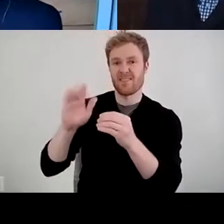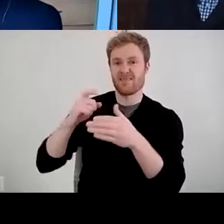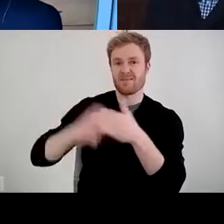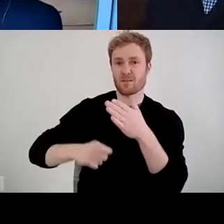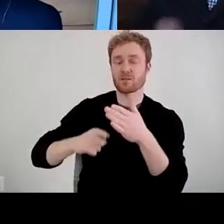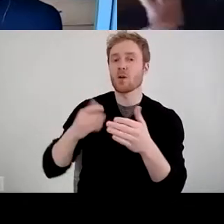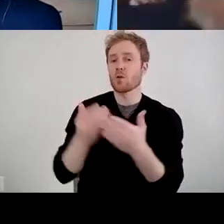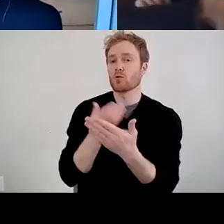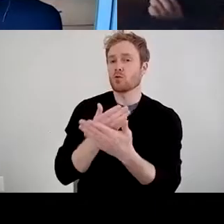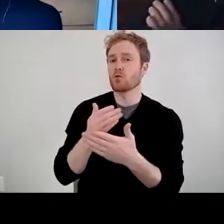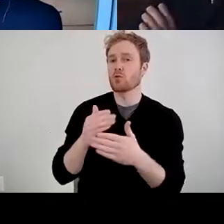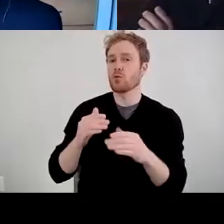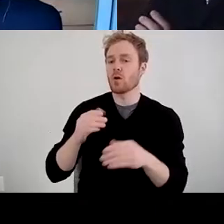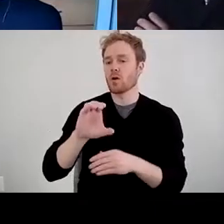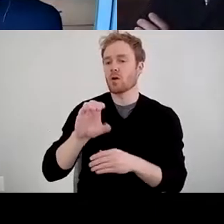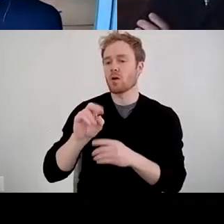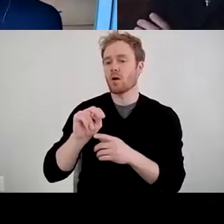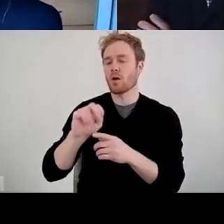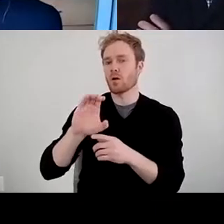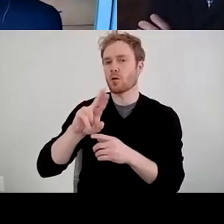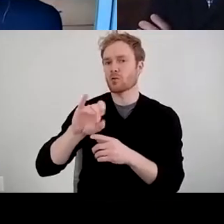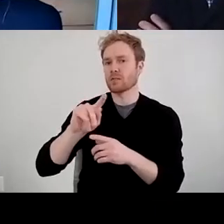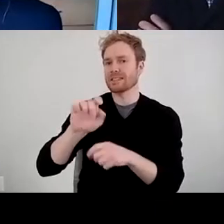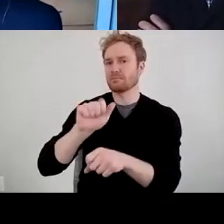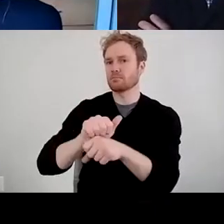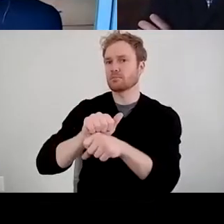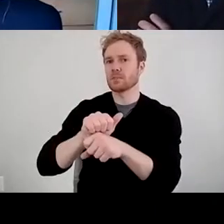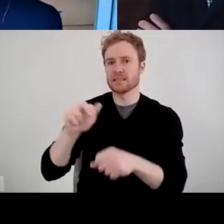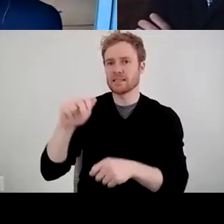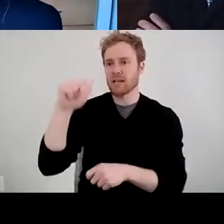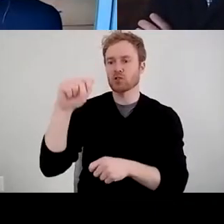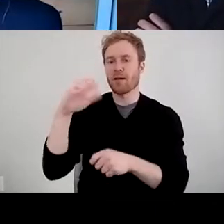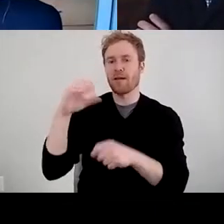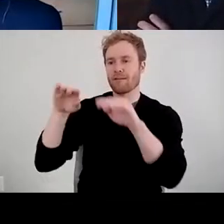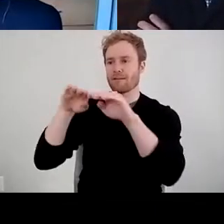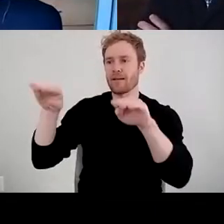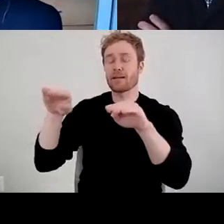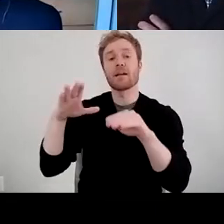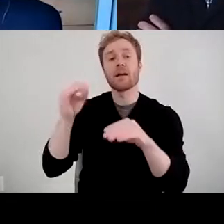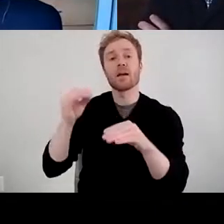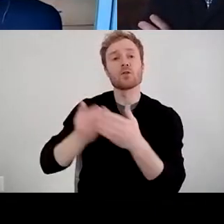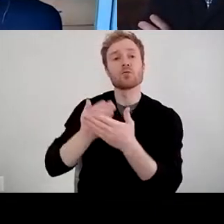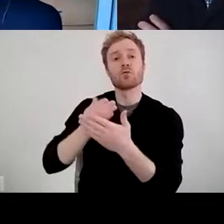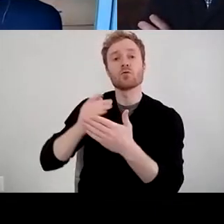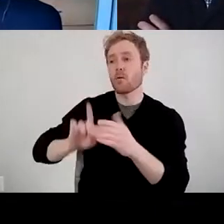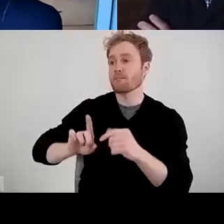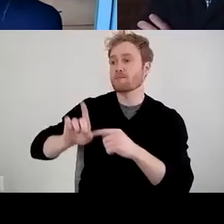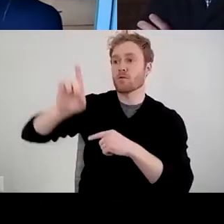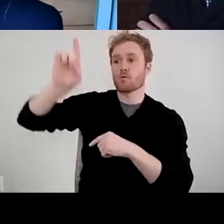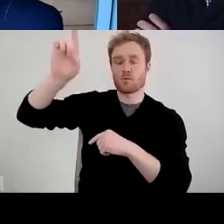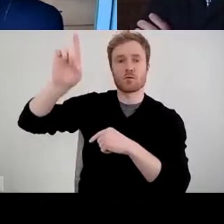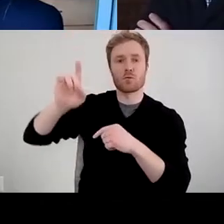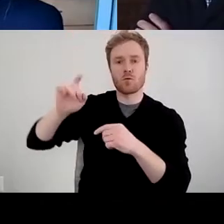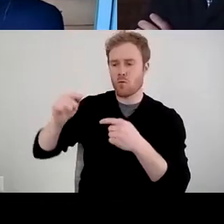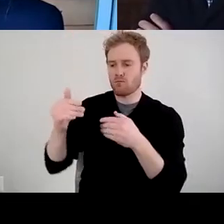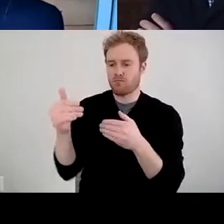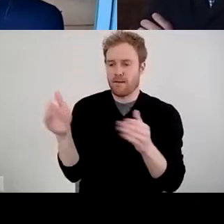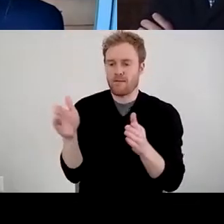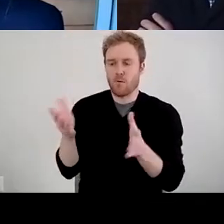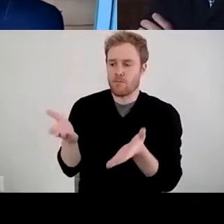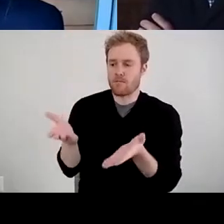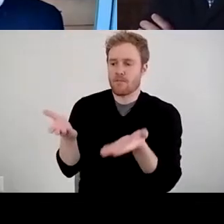is recommended. Bill 1070. Bill 1070, resolution granting unto Bloomfield Garfield Corporation,